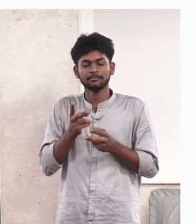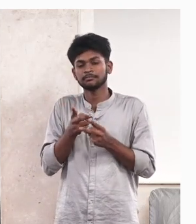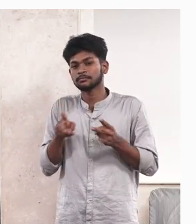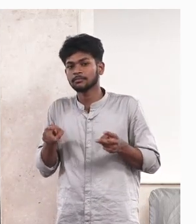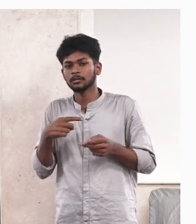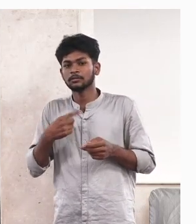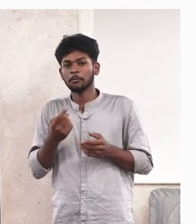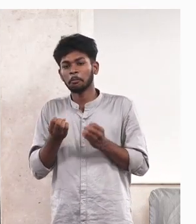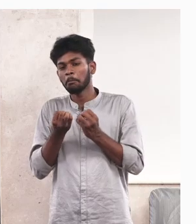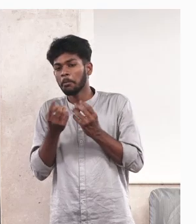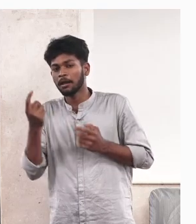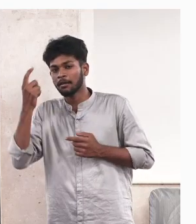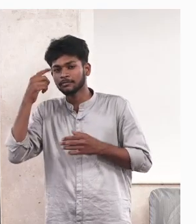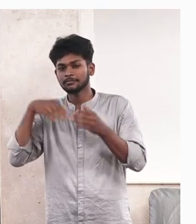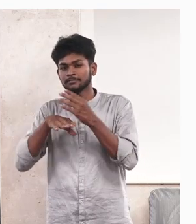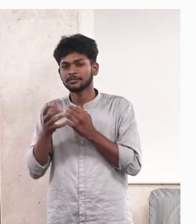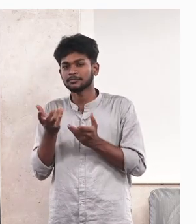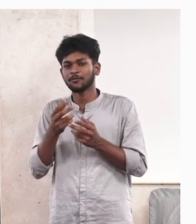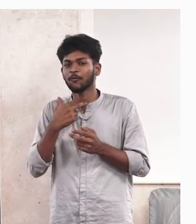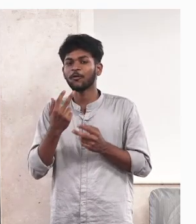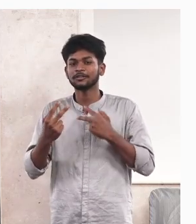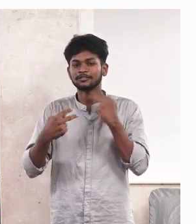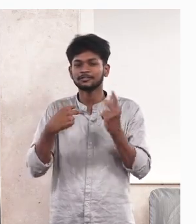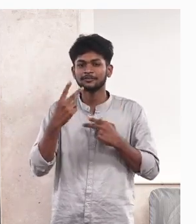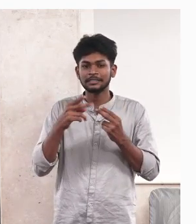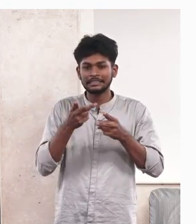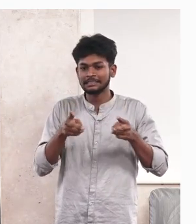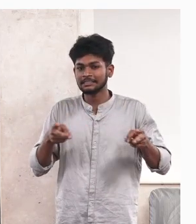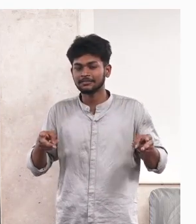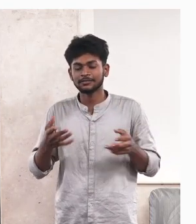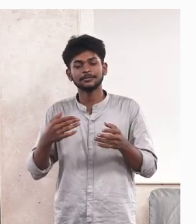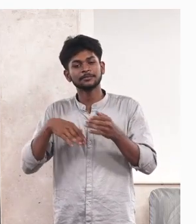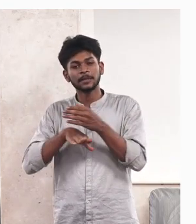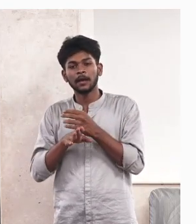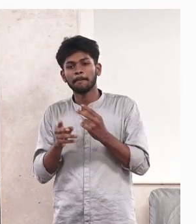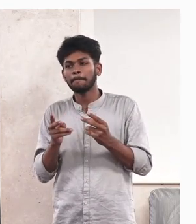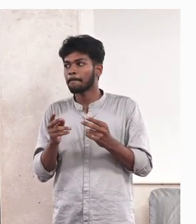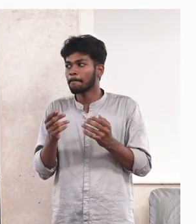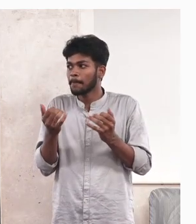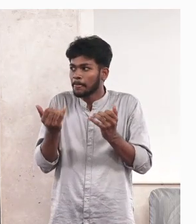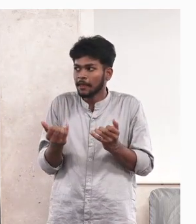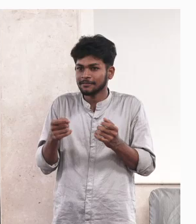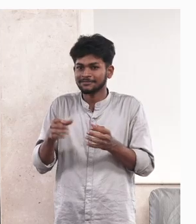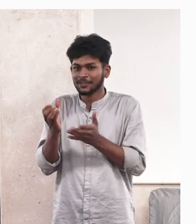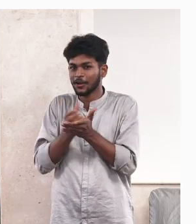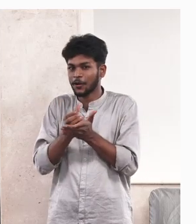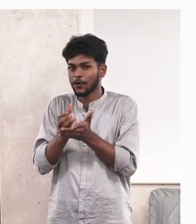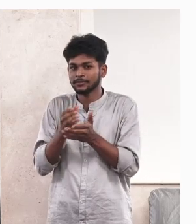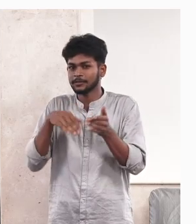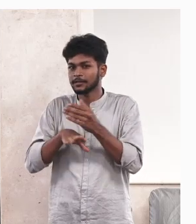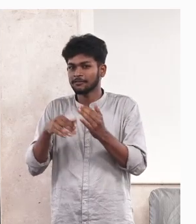many voices, and I used to just dismiss them all out. But after this course, I've